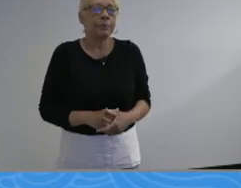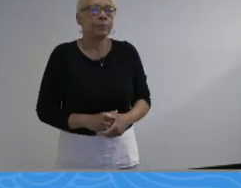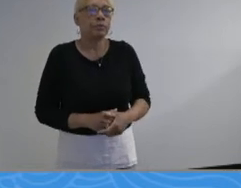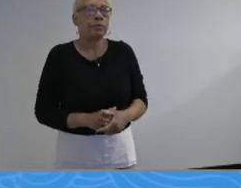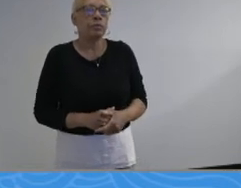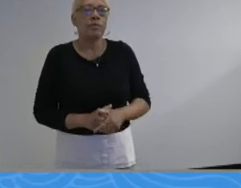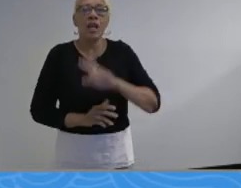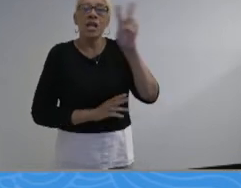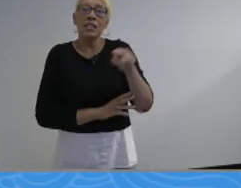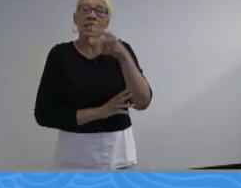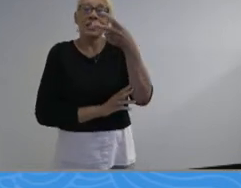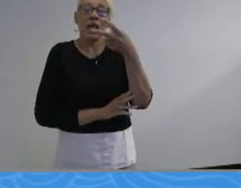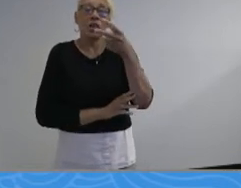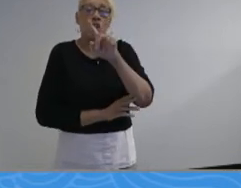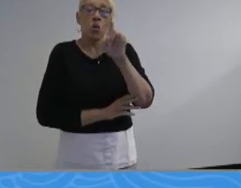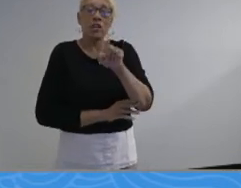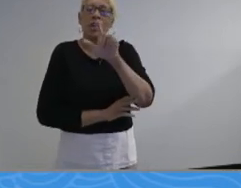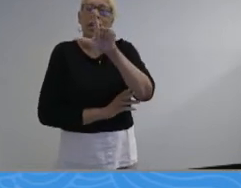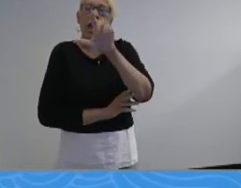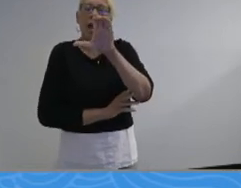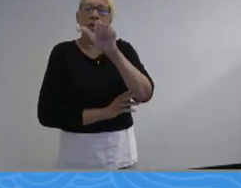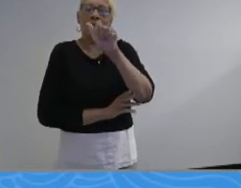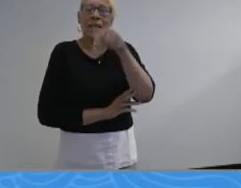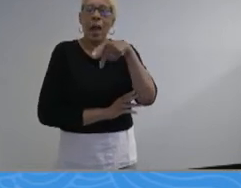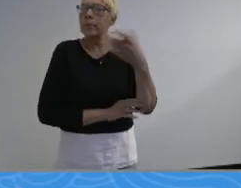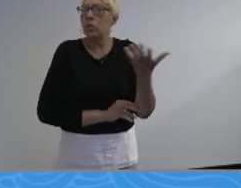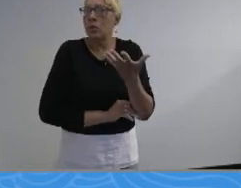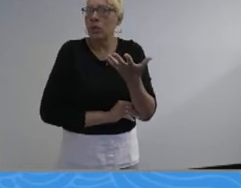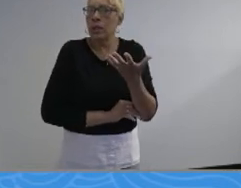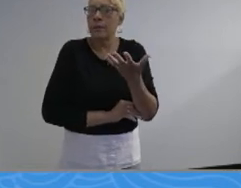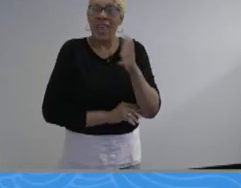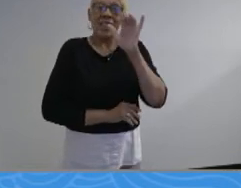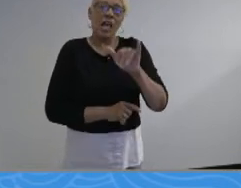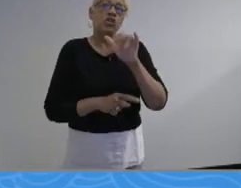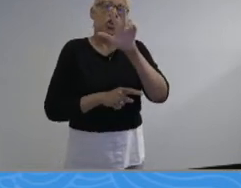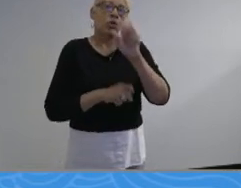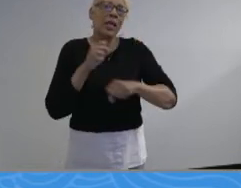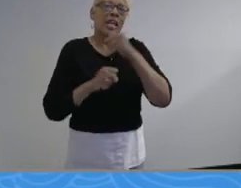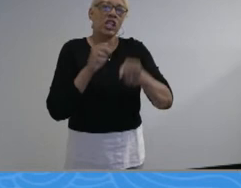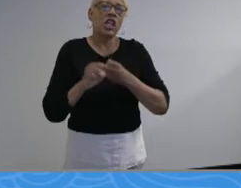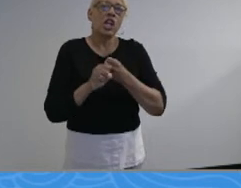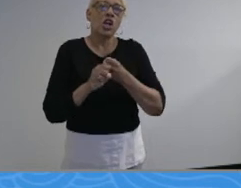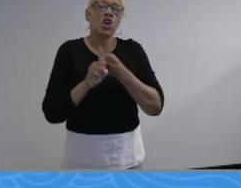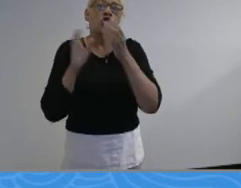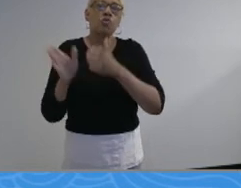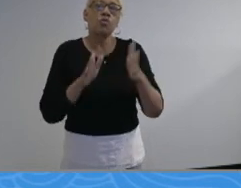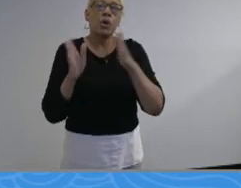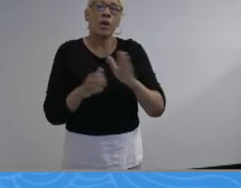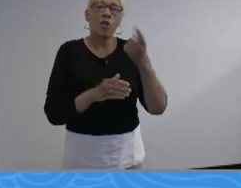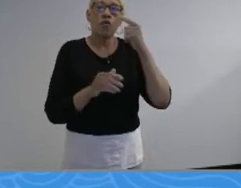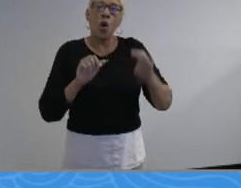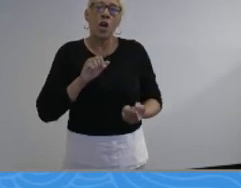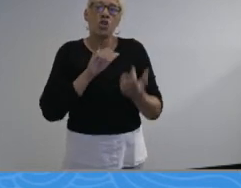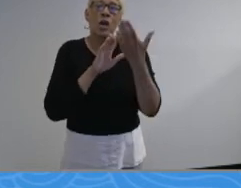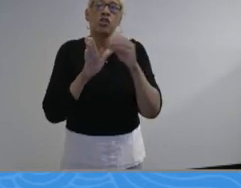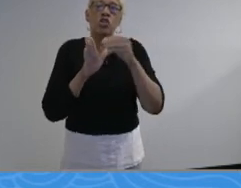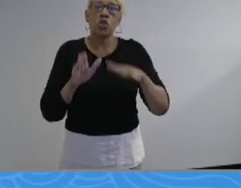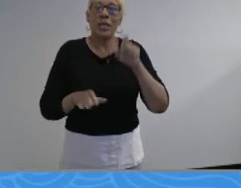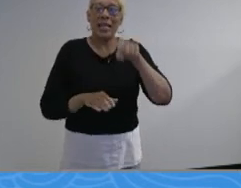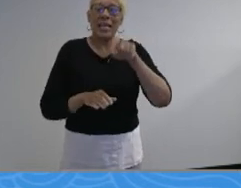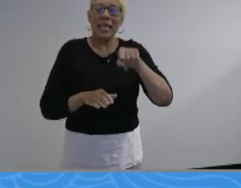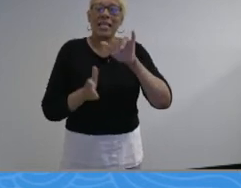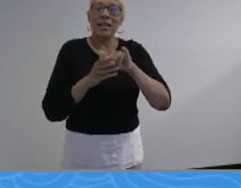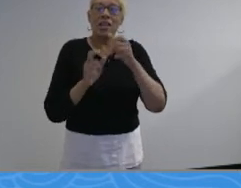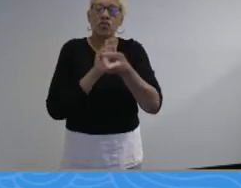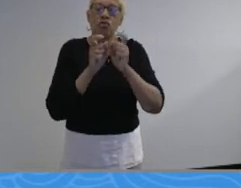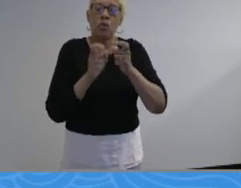So second question, what is the LCAP? So the LCAP is a 3-year strategic plan for addressing student needs that's updated